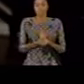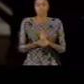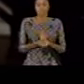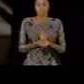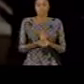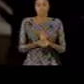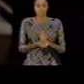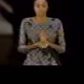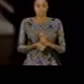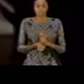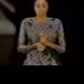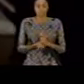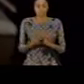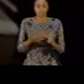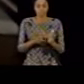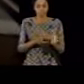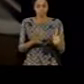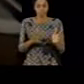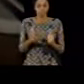change.